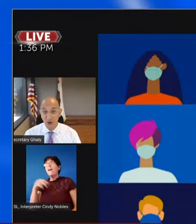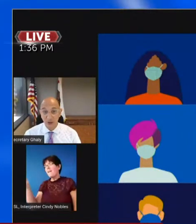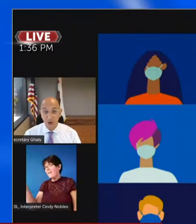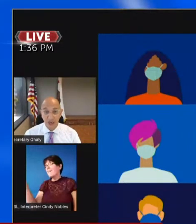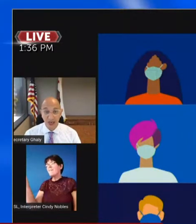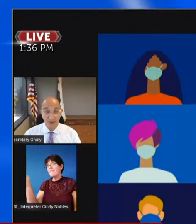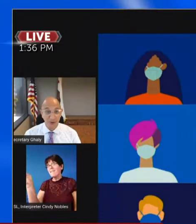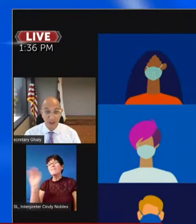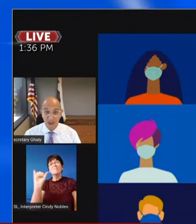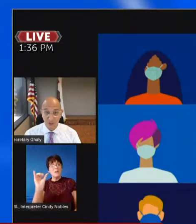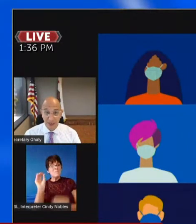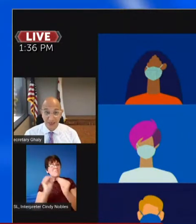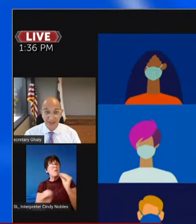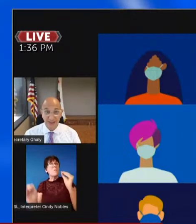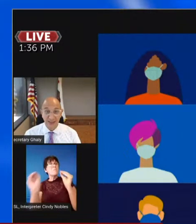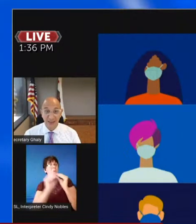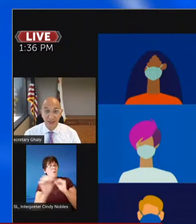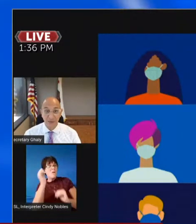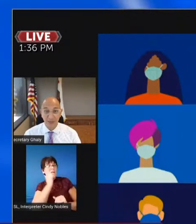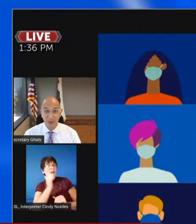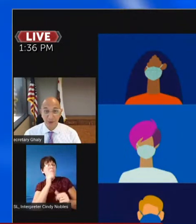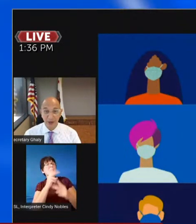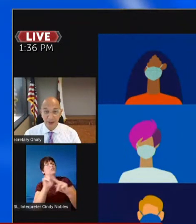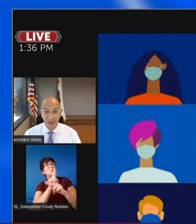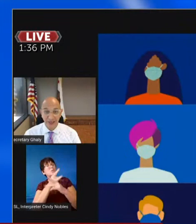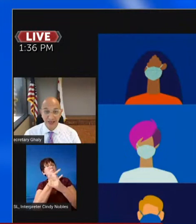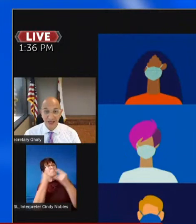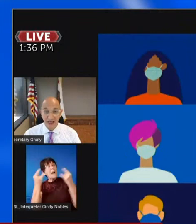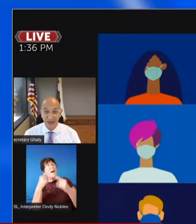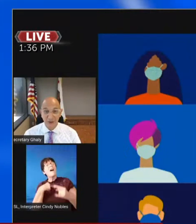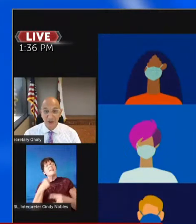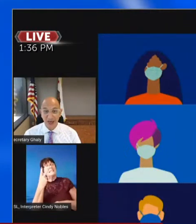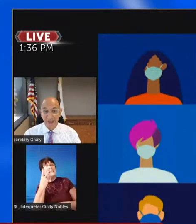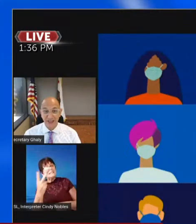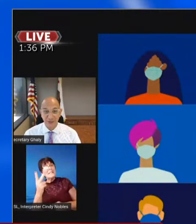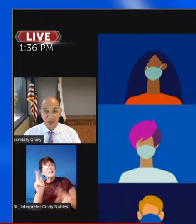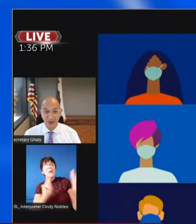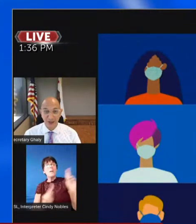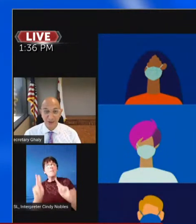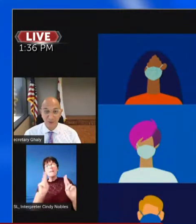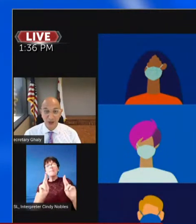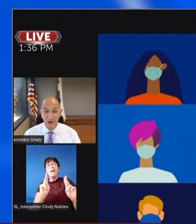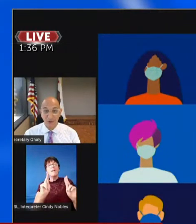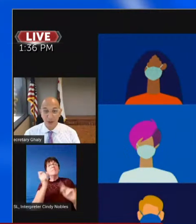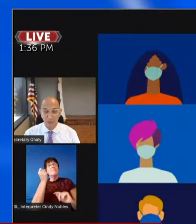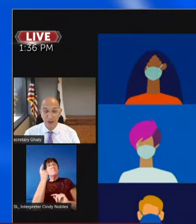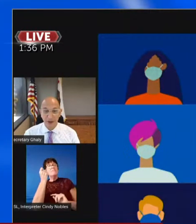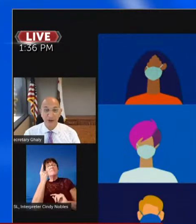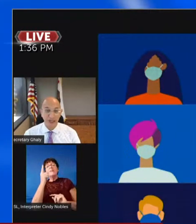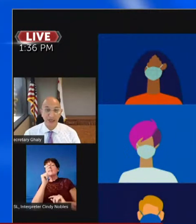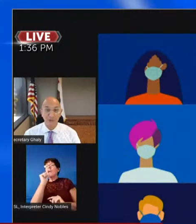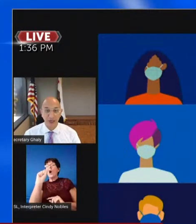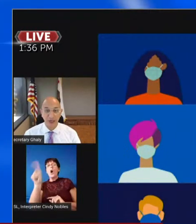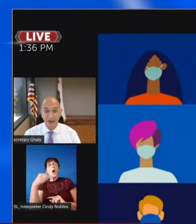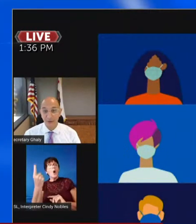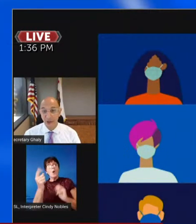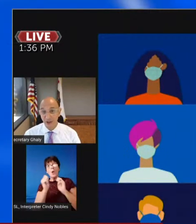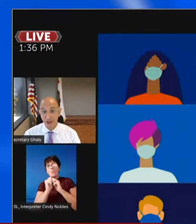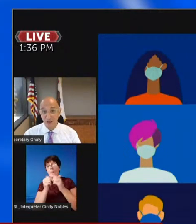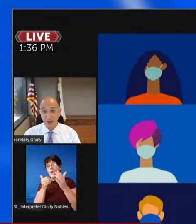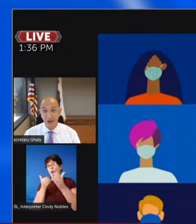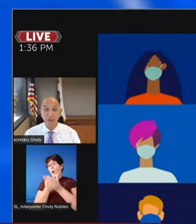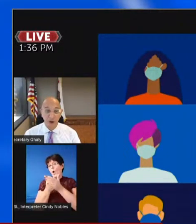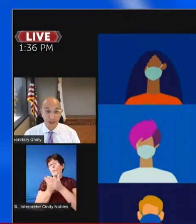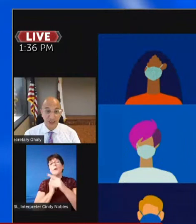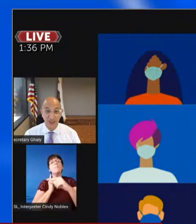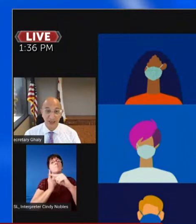it's more and more common, which is great. I see people wearing it not just when they're near one another, but also